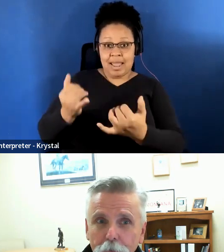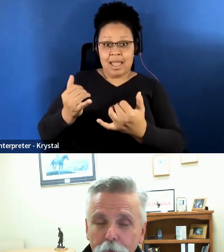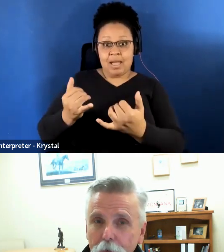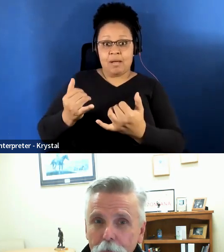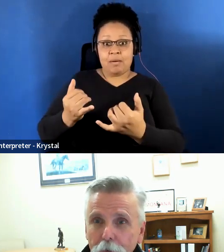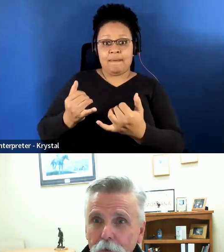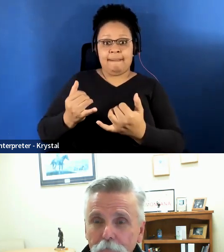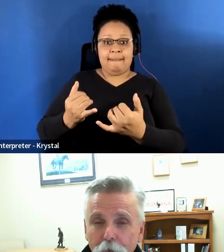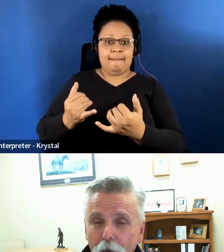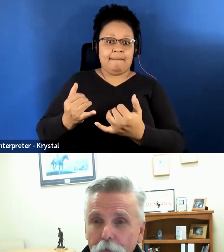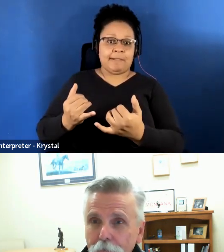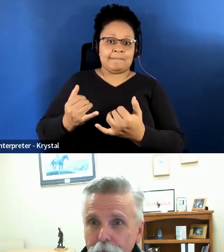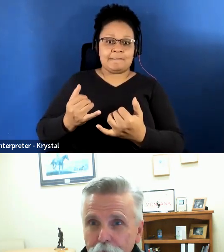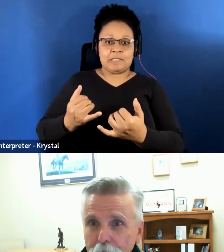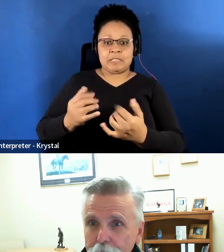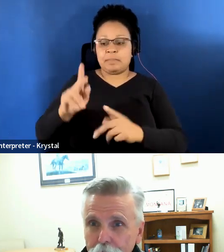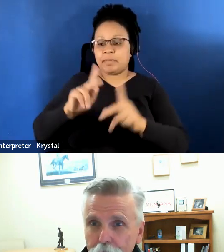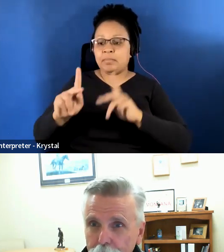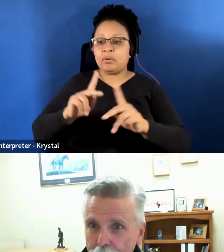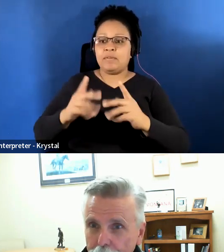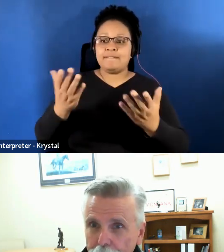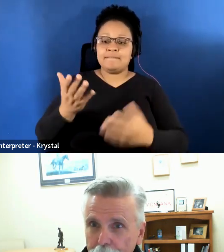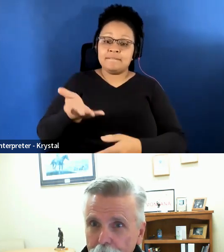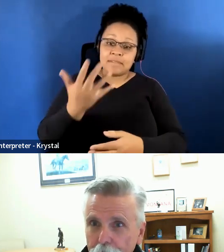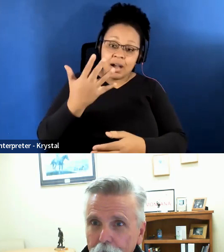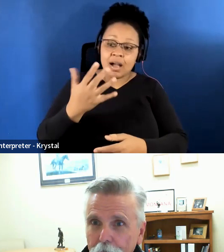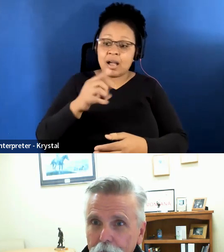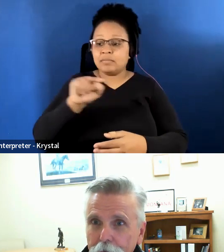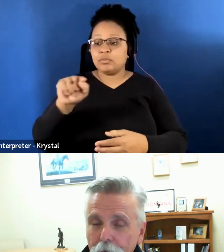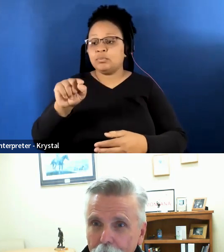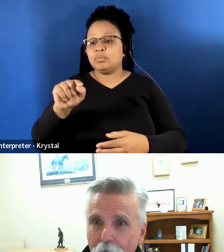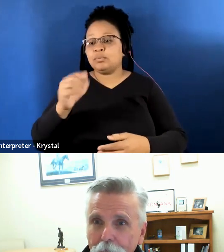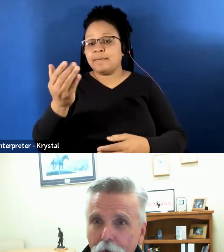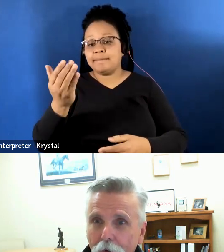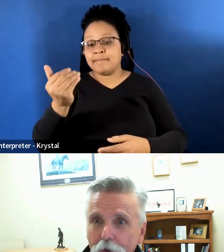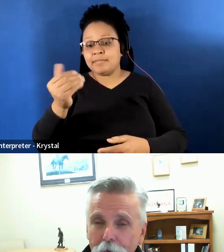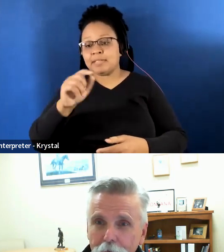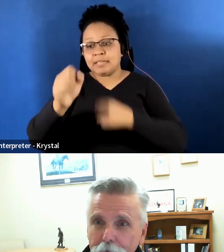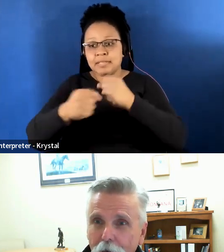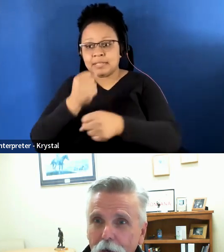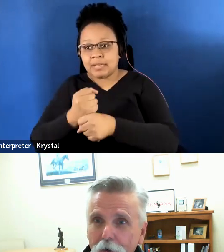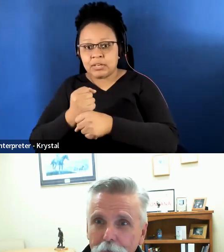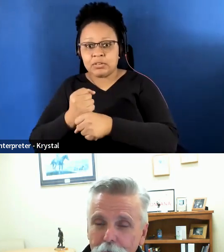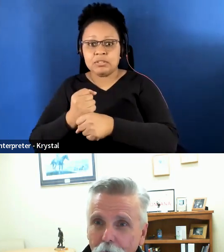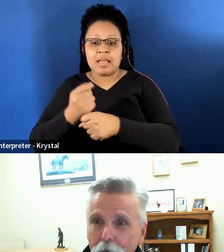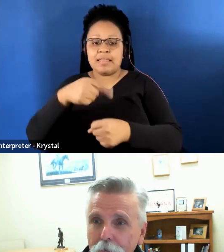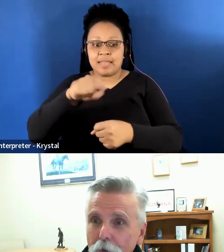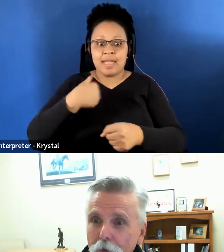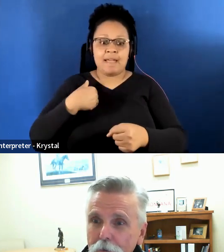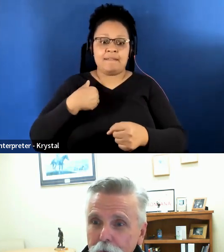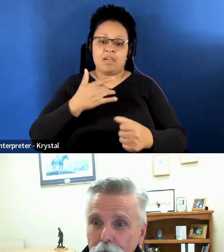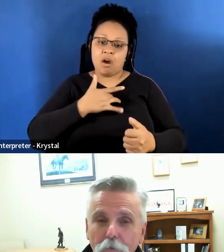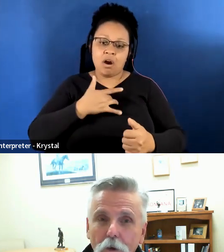had people that are been here 5 to 15 years with us, and they have the heart and the desire and the